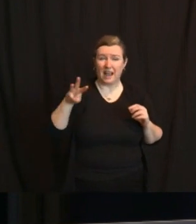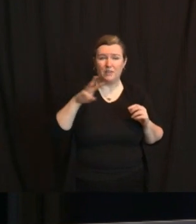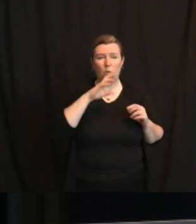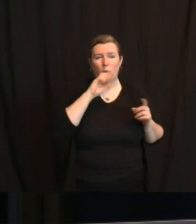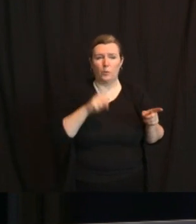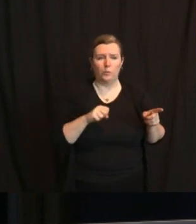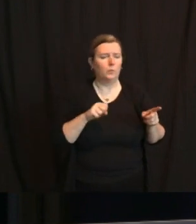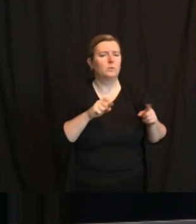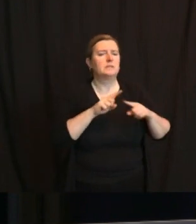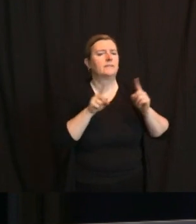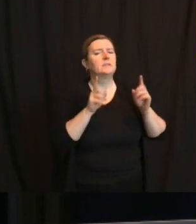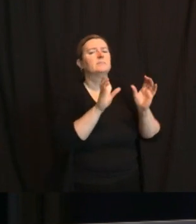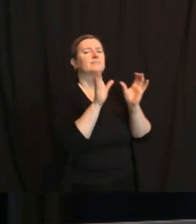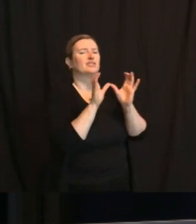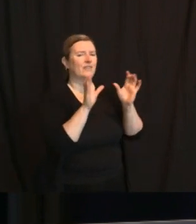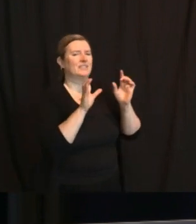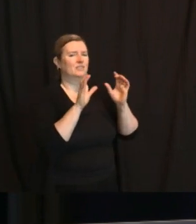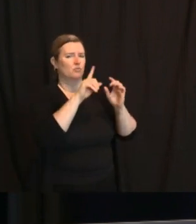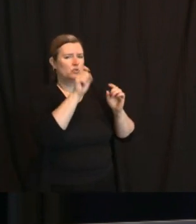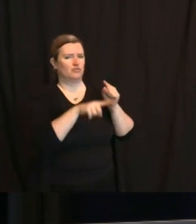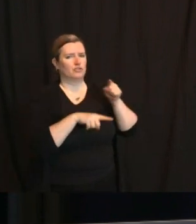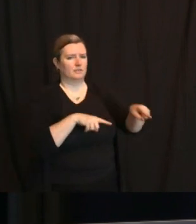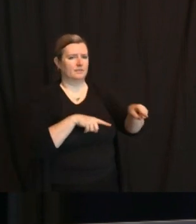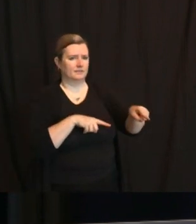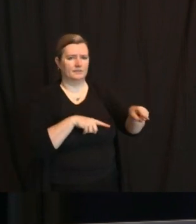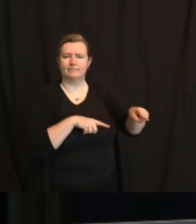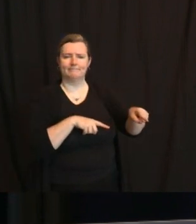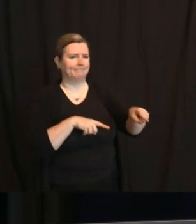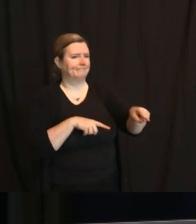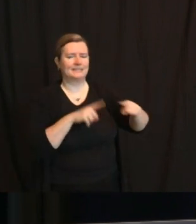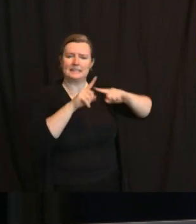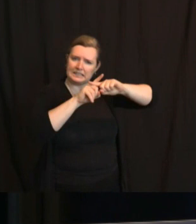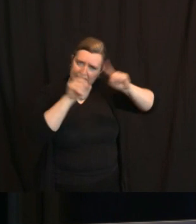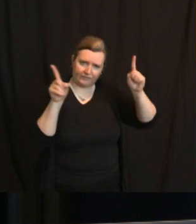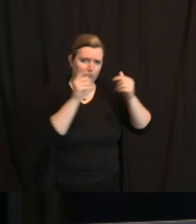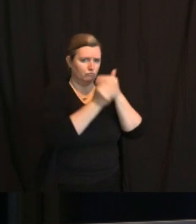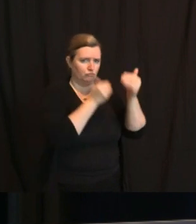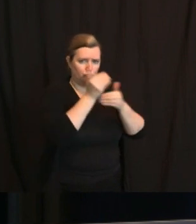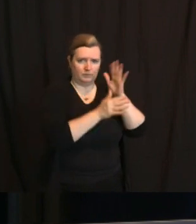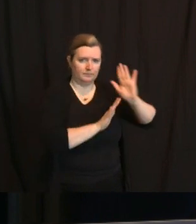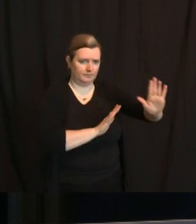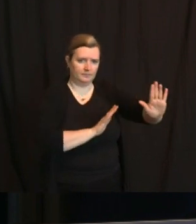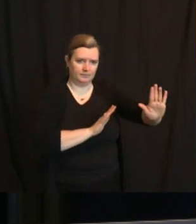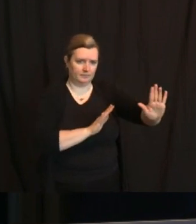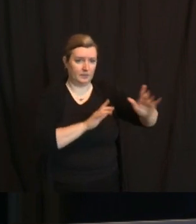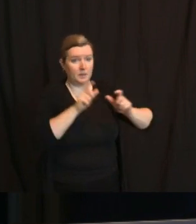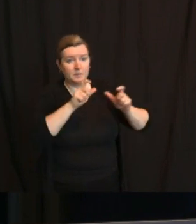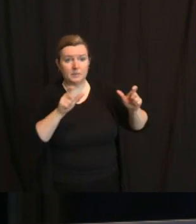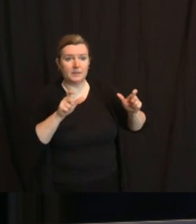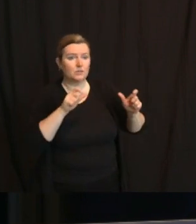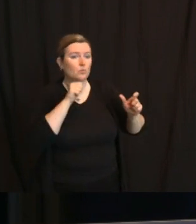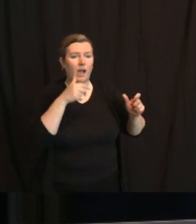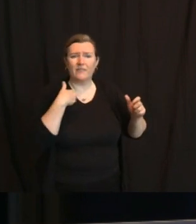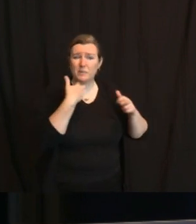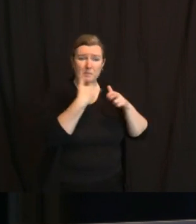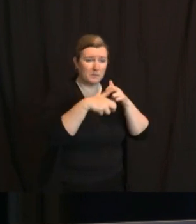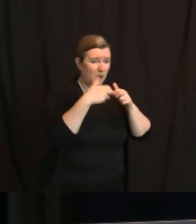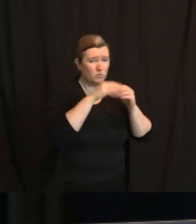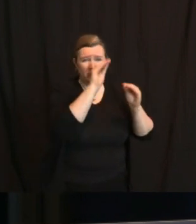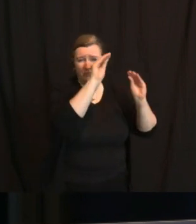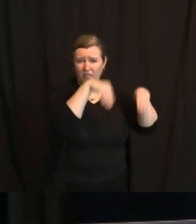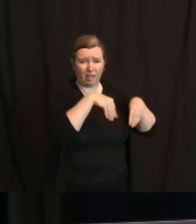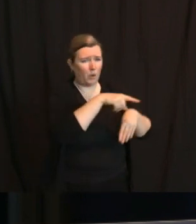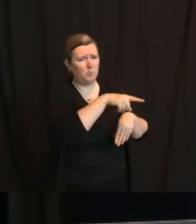certification questions are just questions that are on a standard form. And no one has problems filling out forms, or there's no form errors that